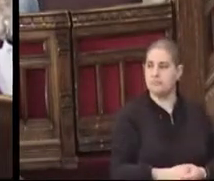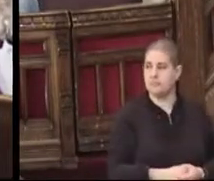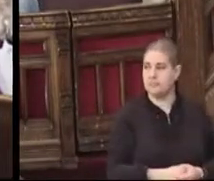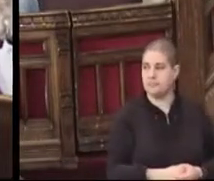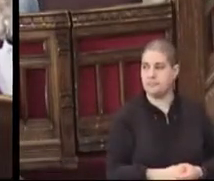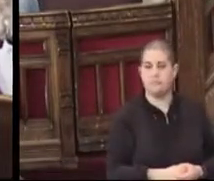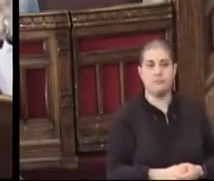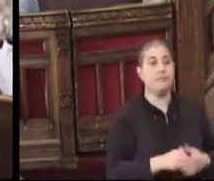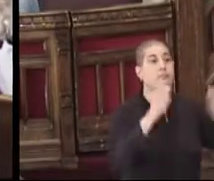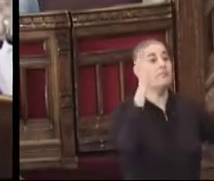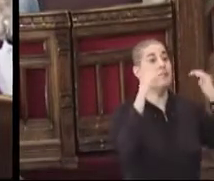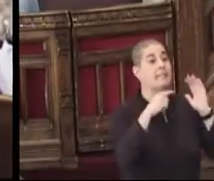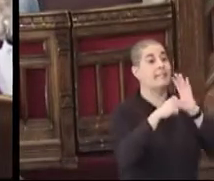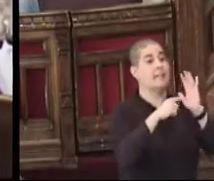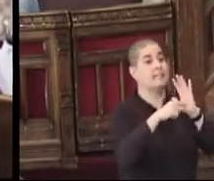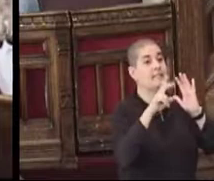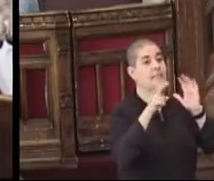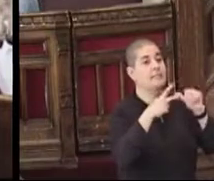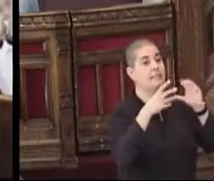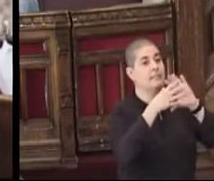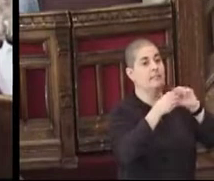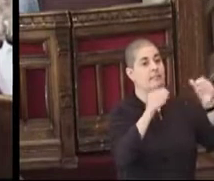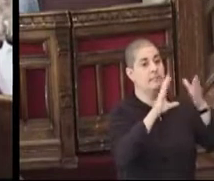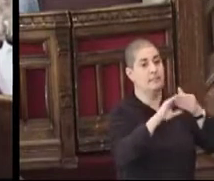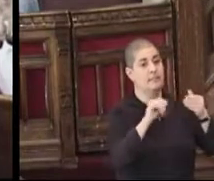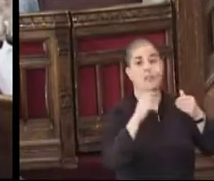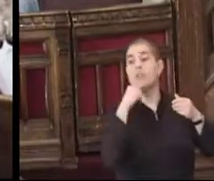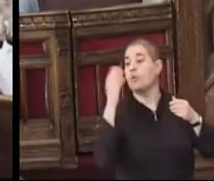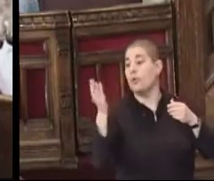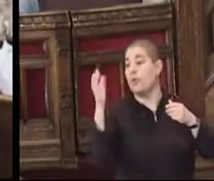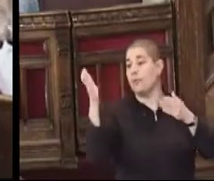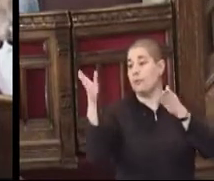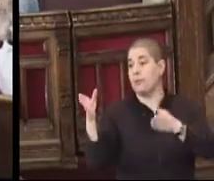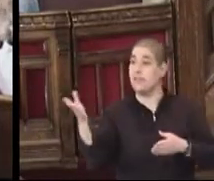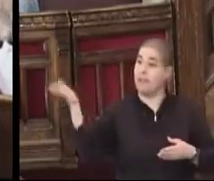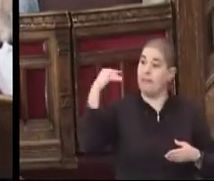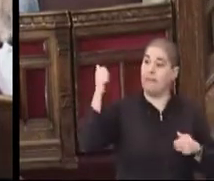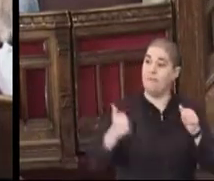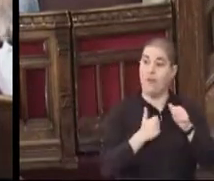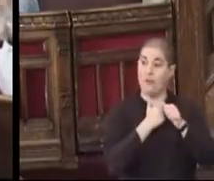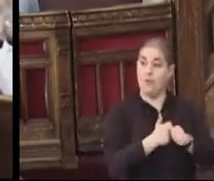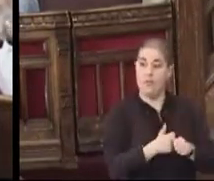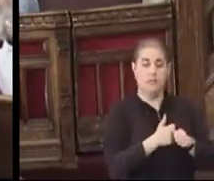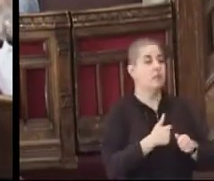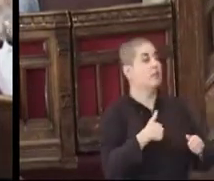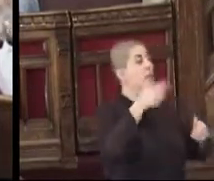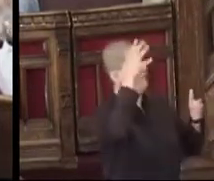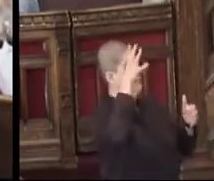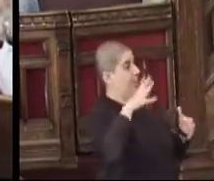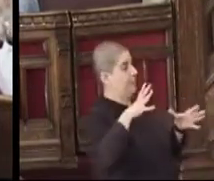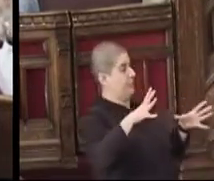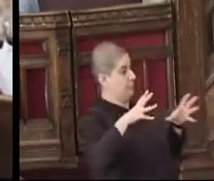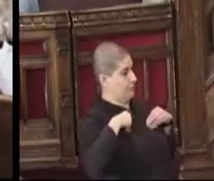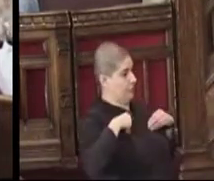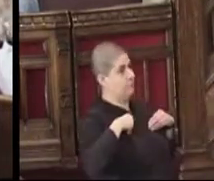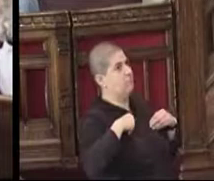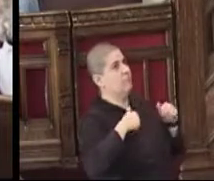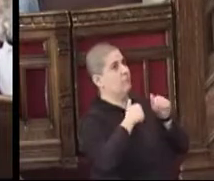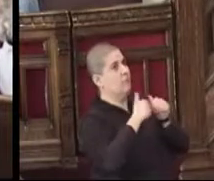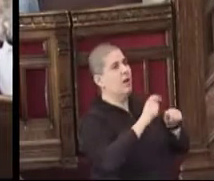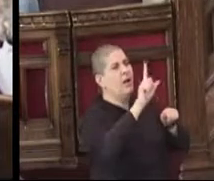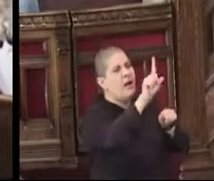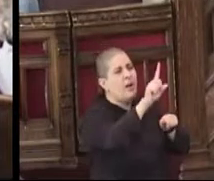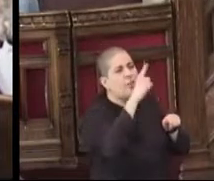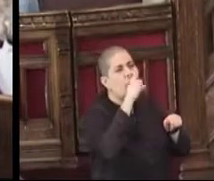In this second example, Jesus said to another person, "Come and follow me." The man agreed, but first he said, "Let me go